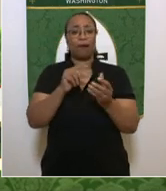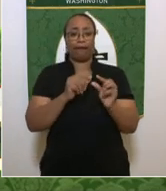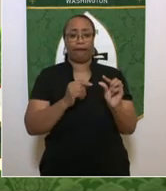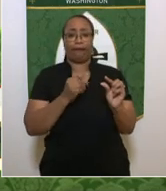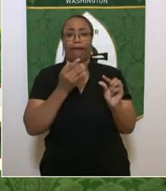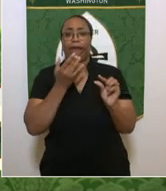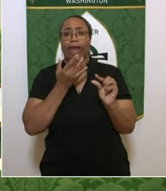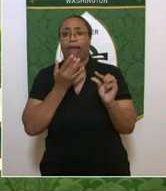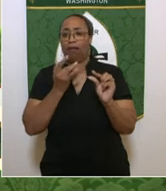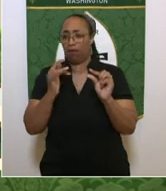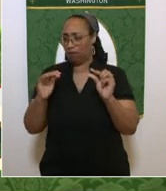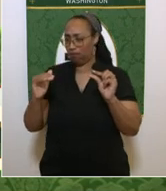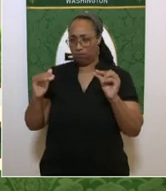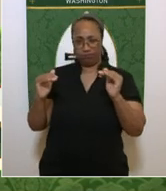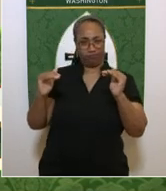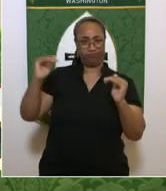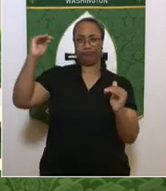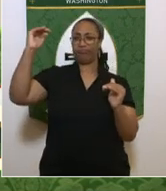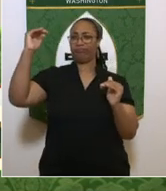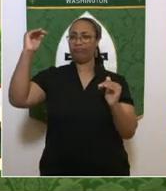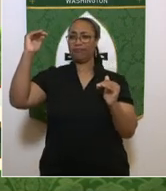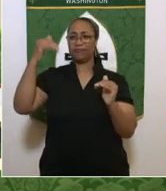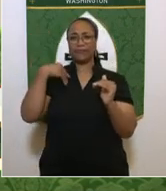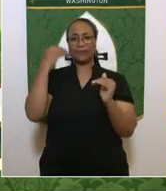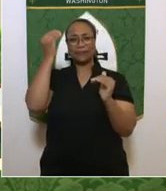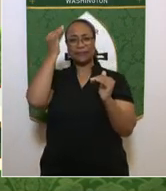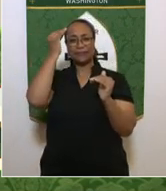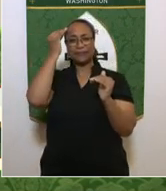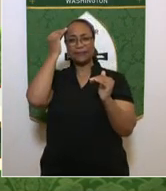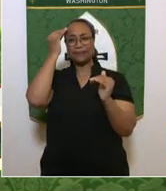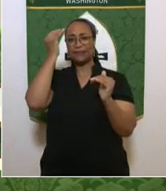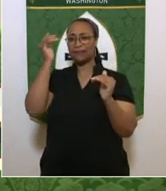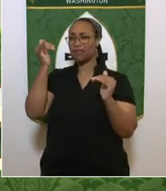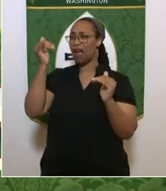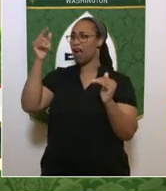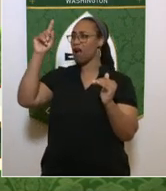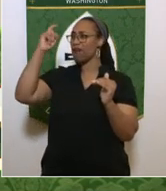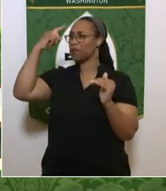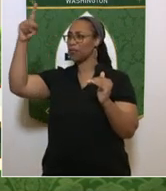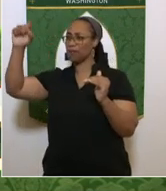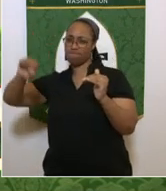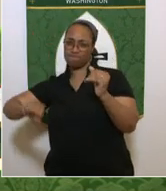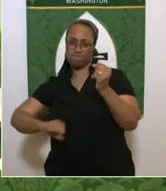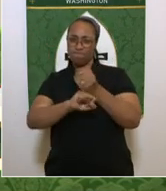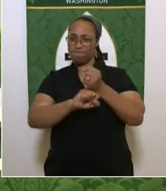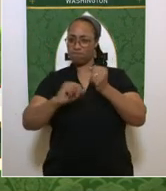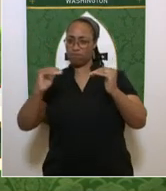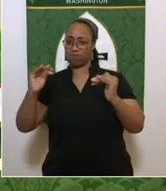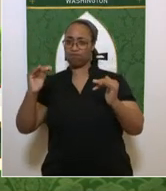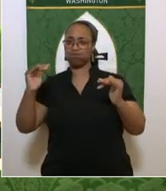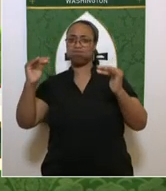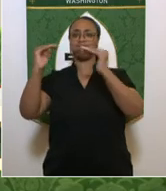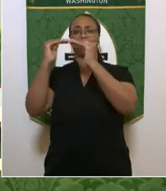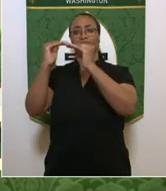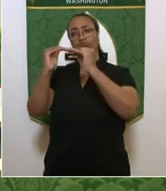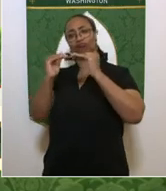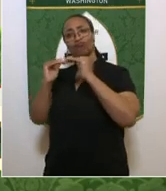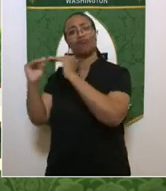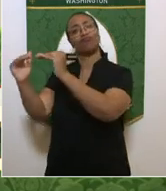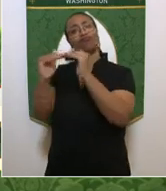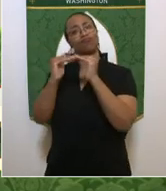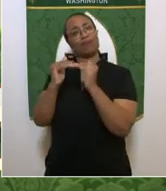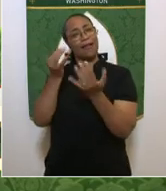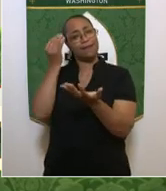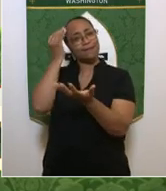give everybody a piece of the prosperity that's growing in our city? And then we all